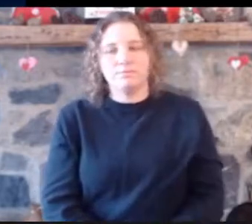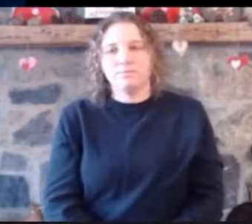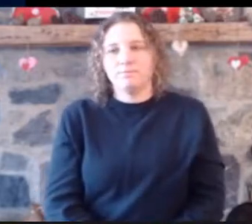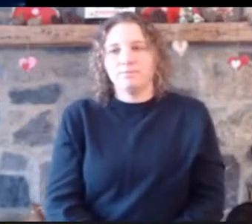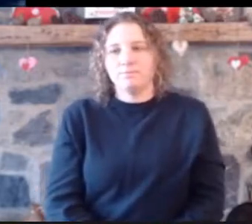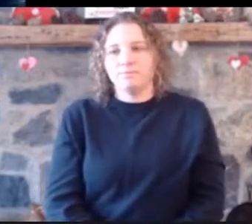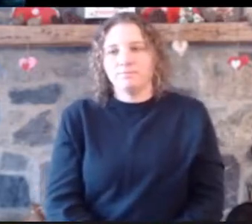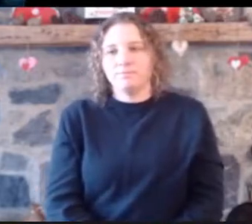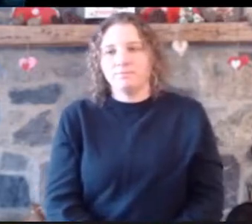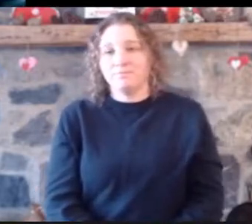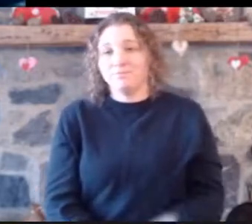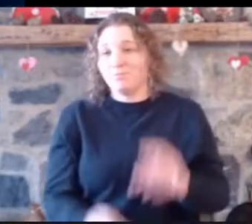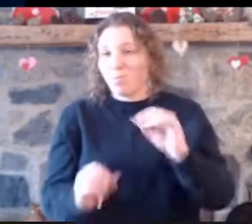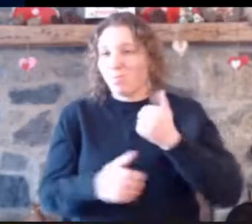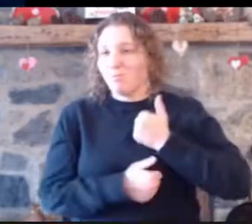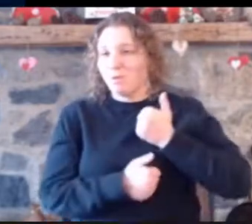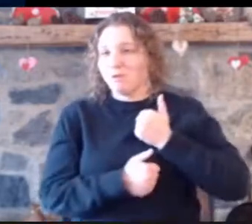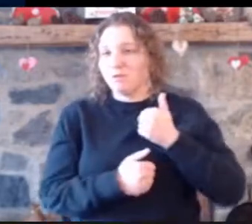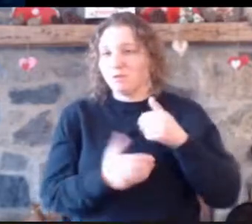Without any military budget.